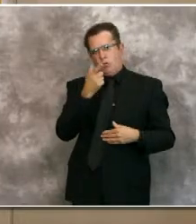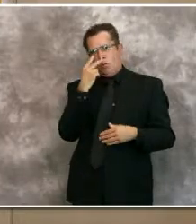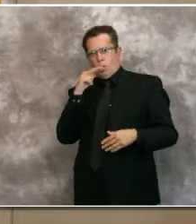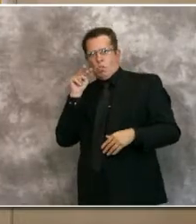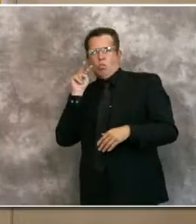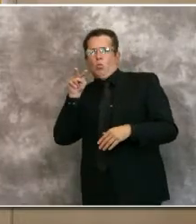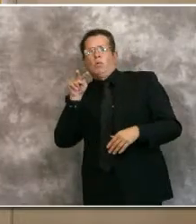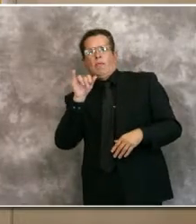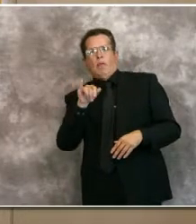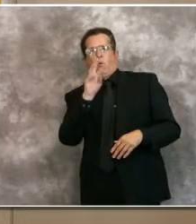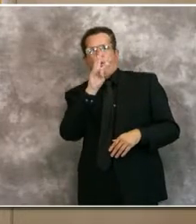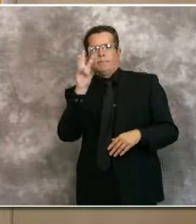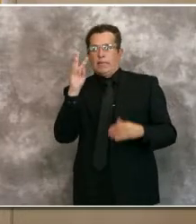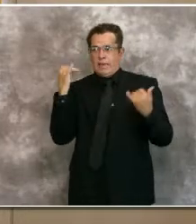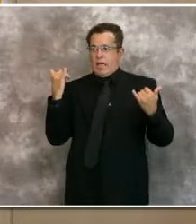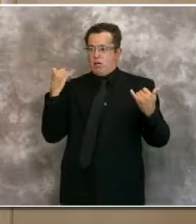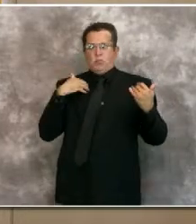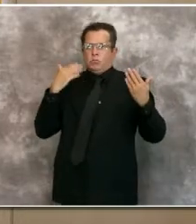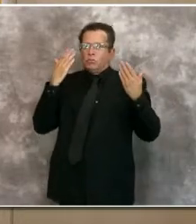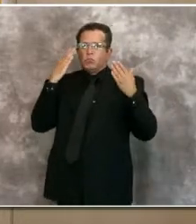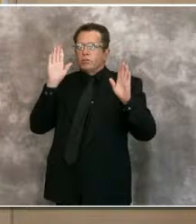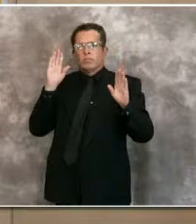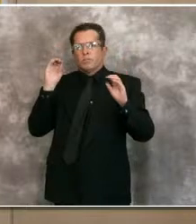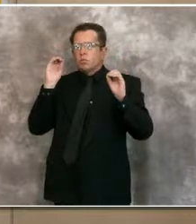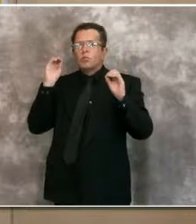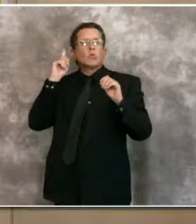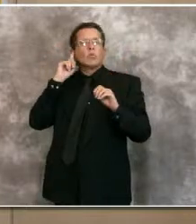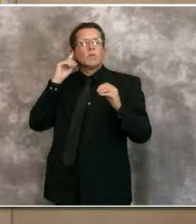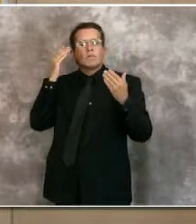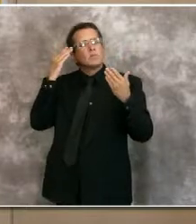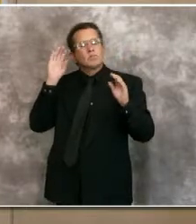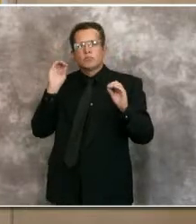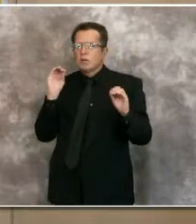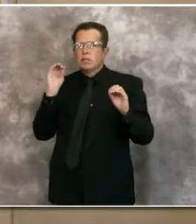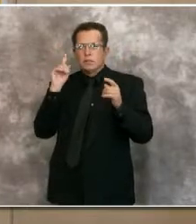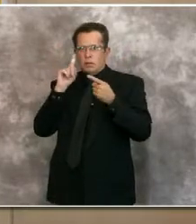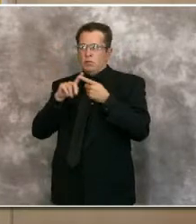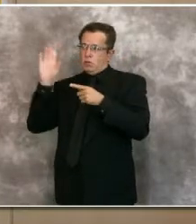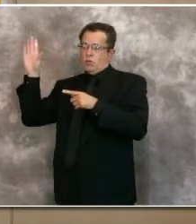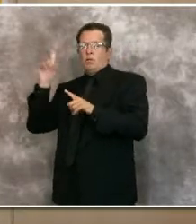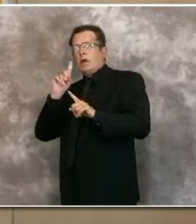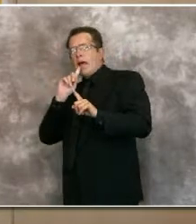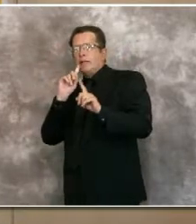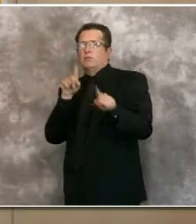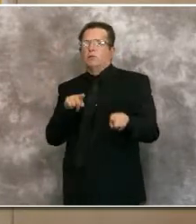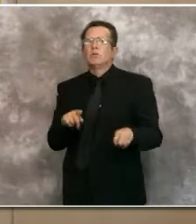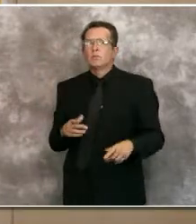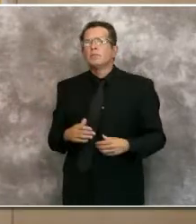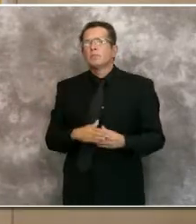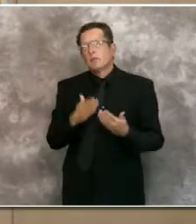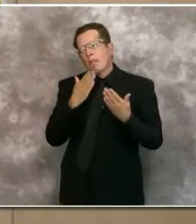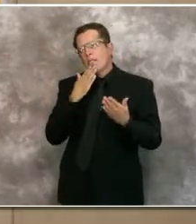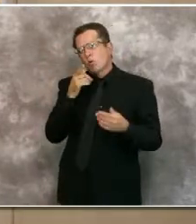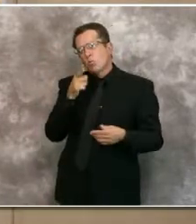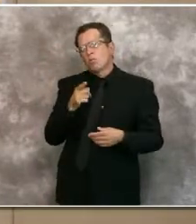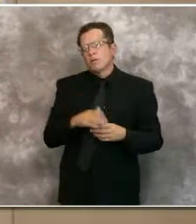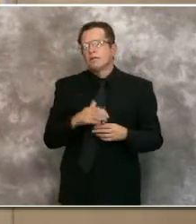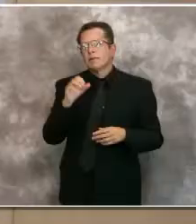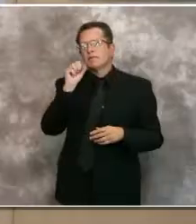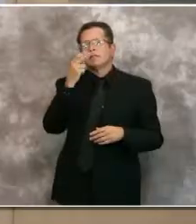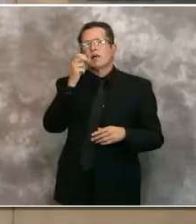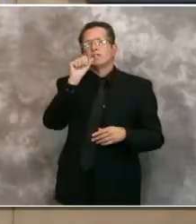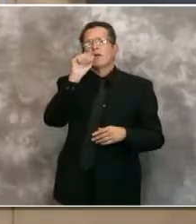at that. But we have no intel as to when those guidance will come out. Thank you. Okay, thank you.